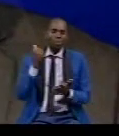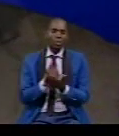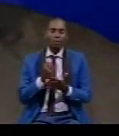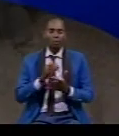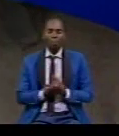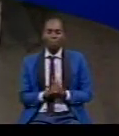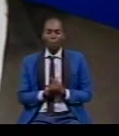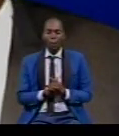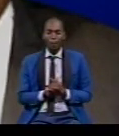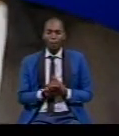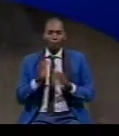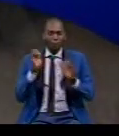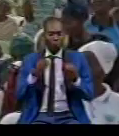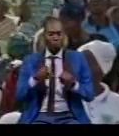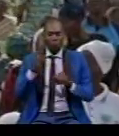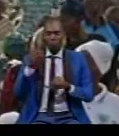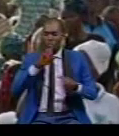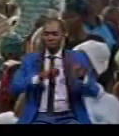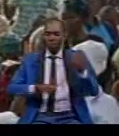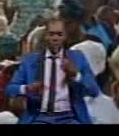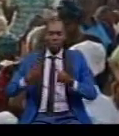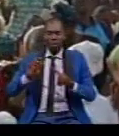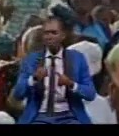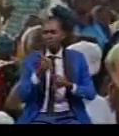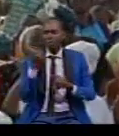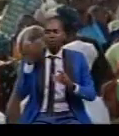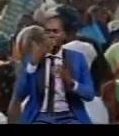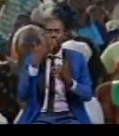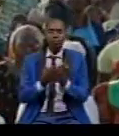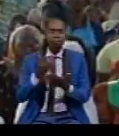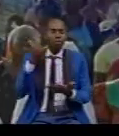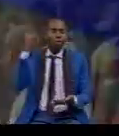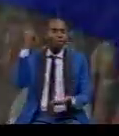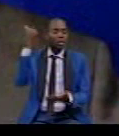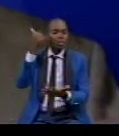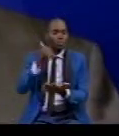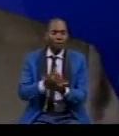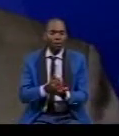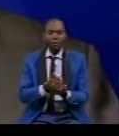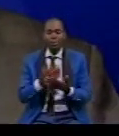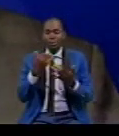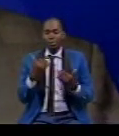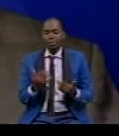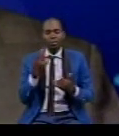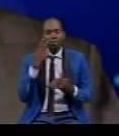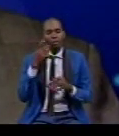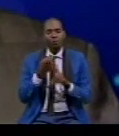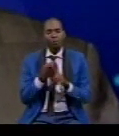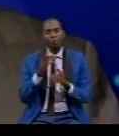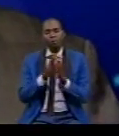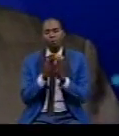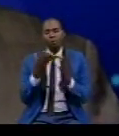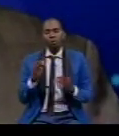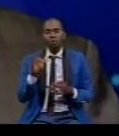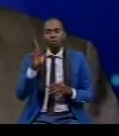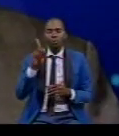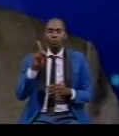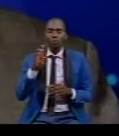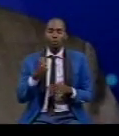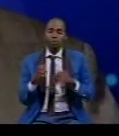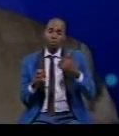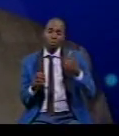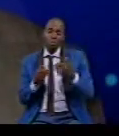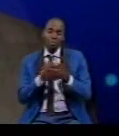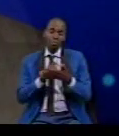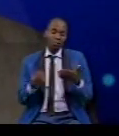you. I said assurance is coming to you. Reassurance that looks up to